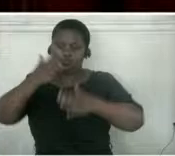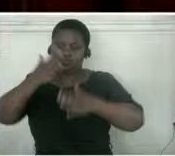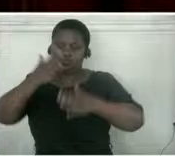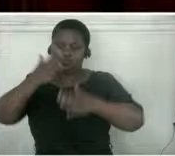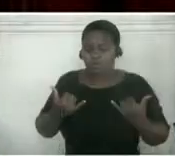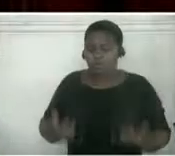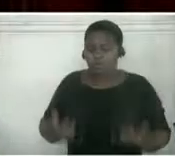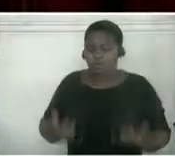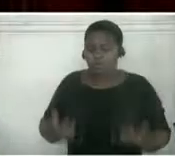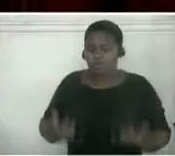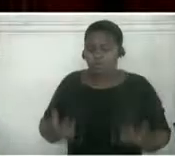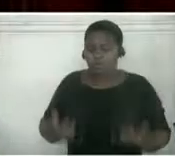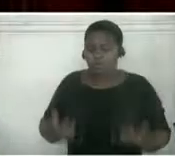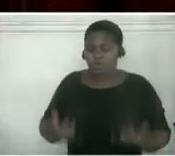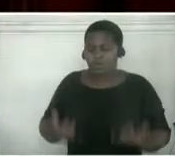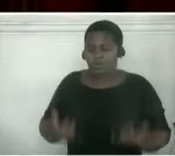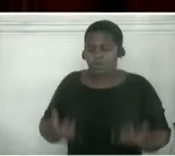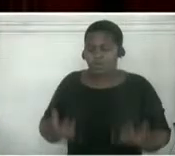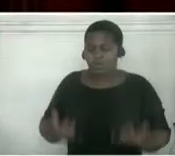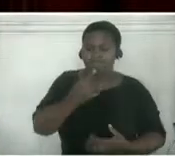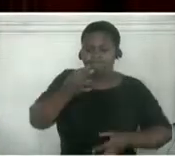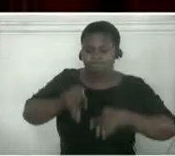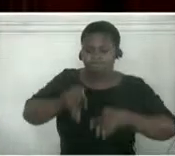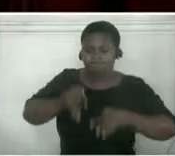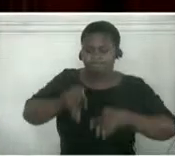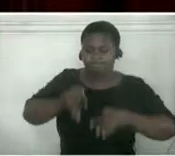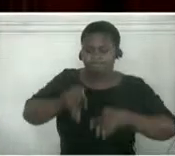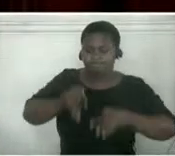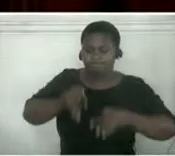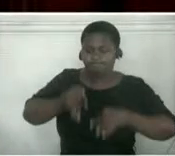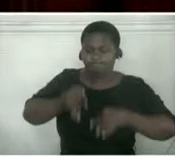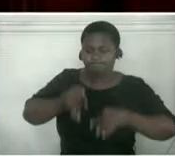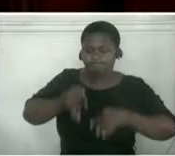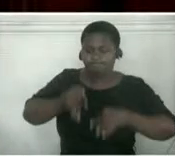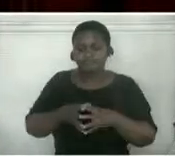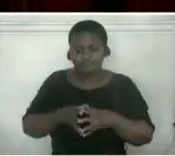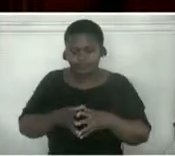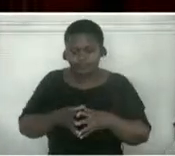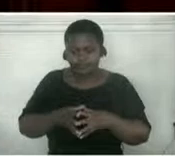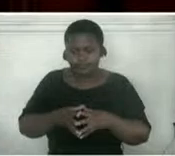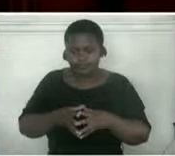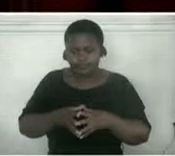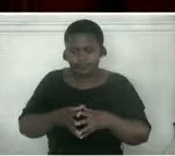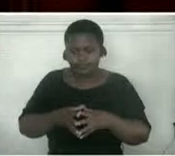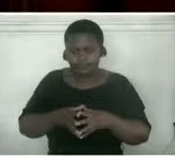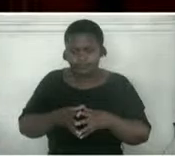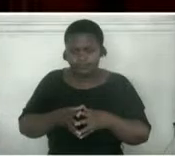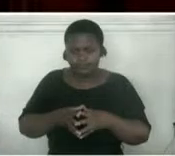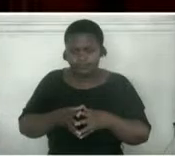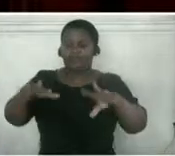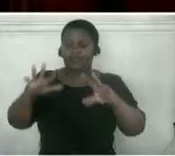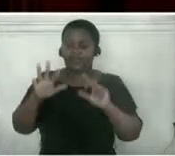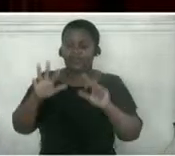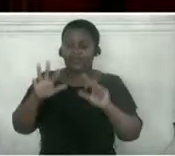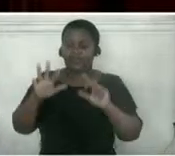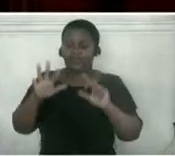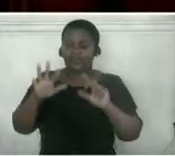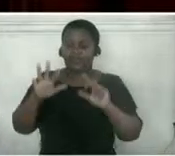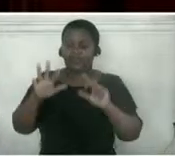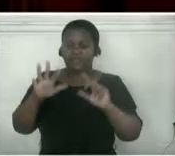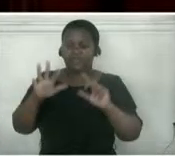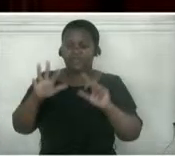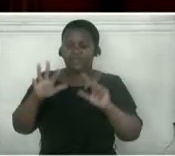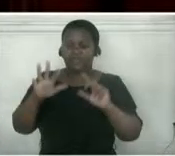me emphatically underline, throughout the COVID-19 pandemic period,